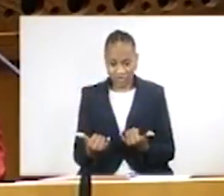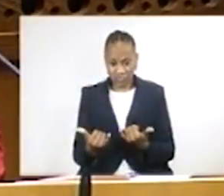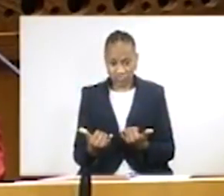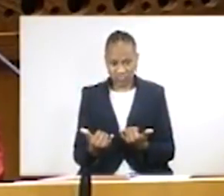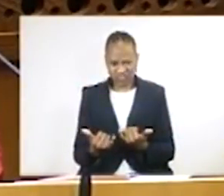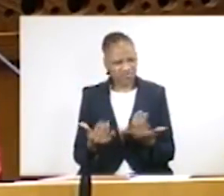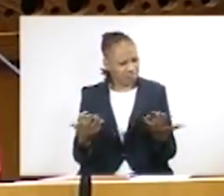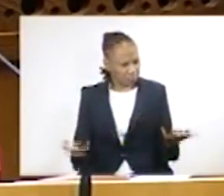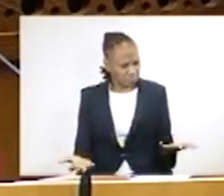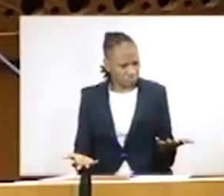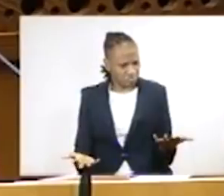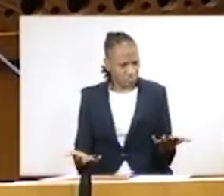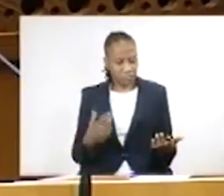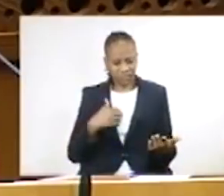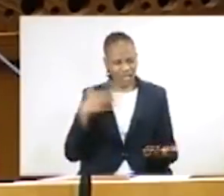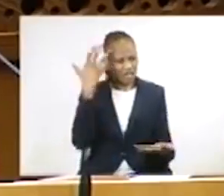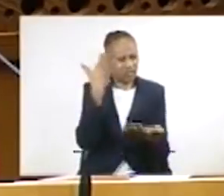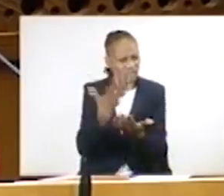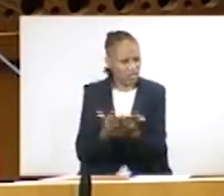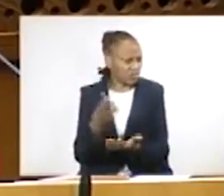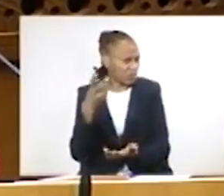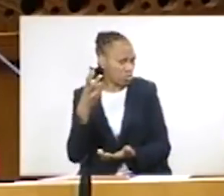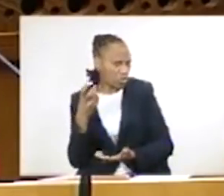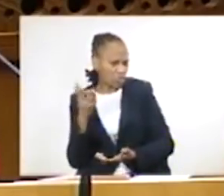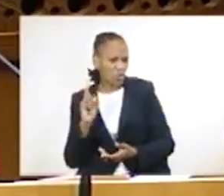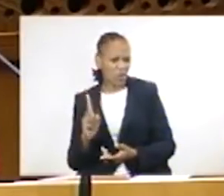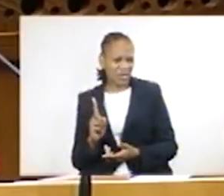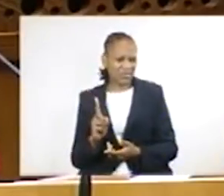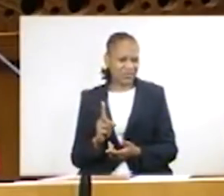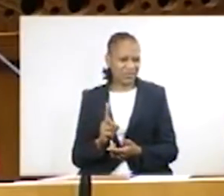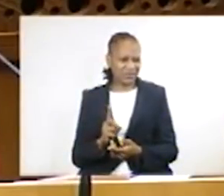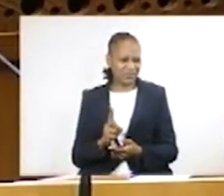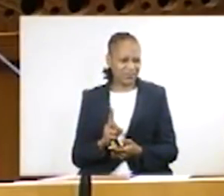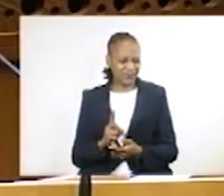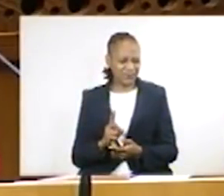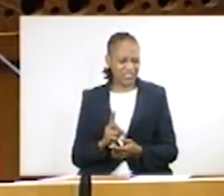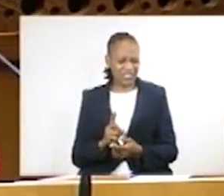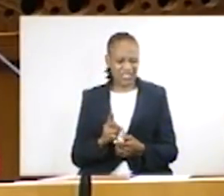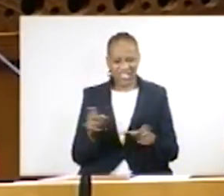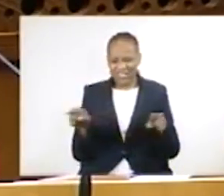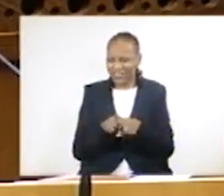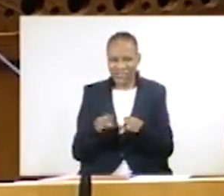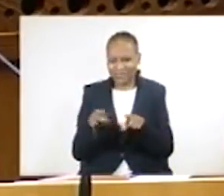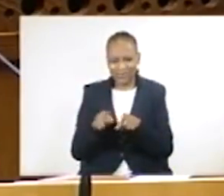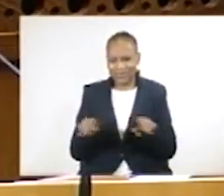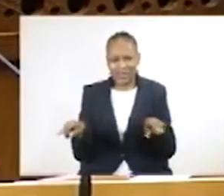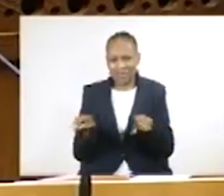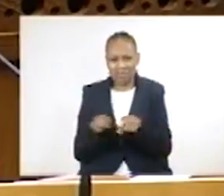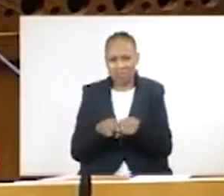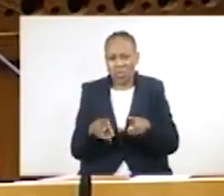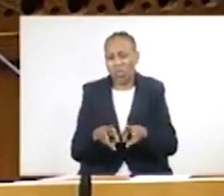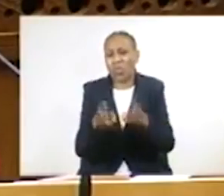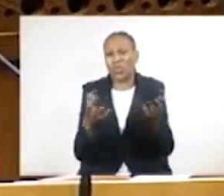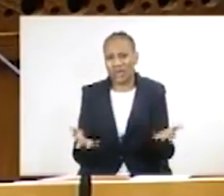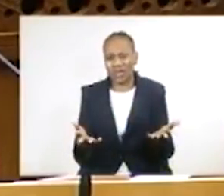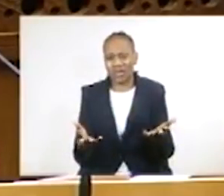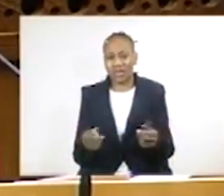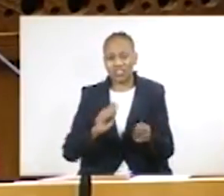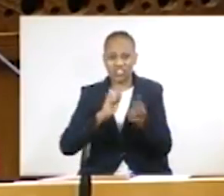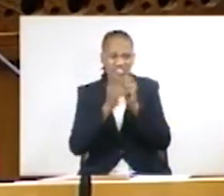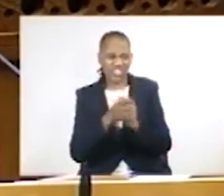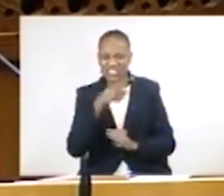then you will agree with me that there is nothing radical about preserving the current exploitative